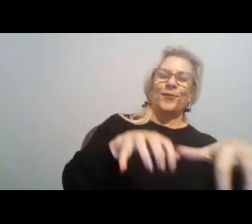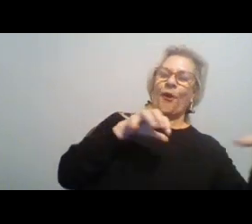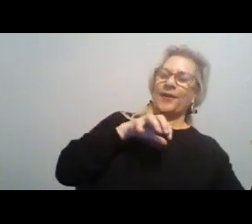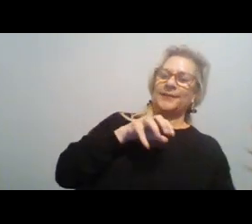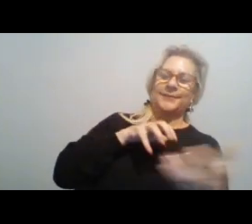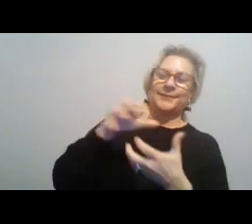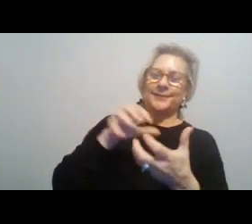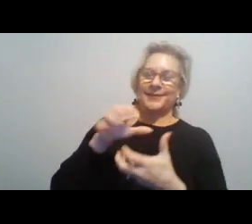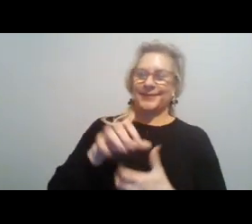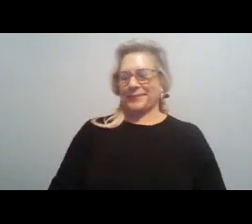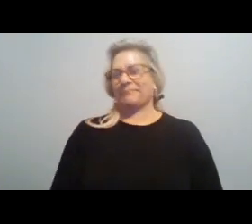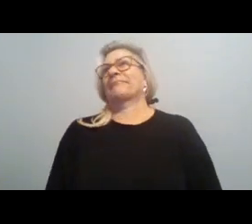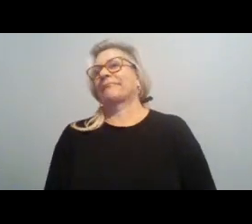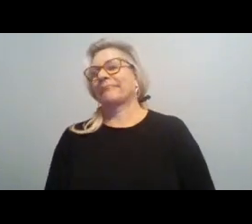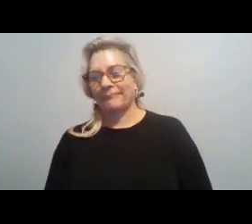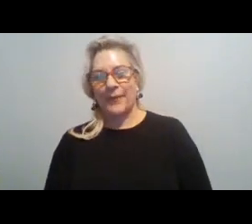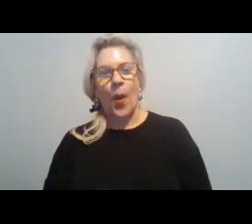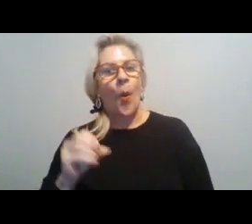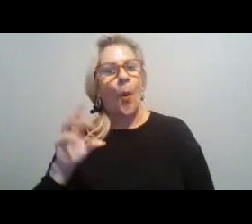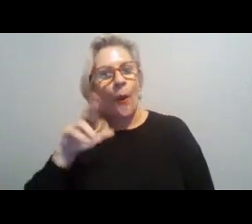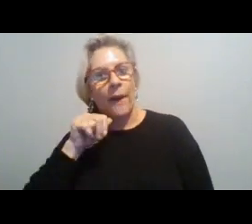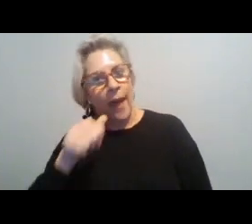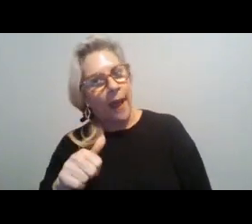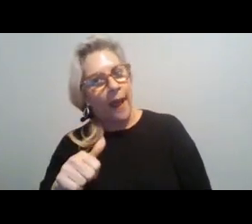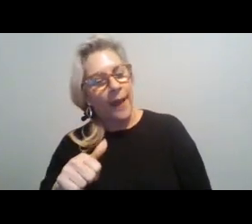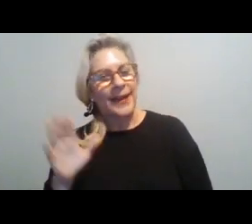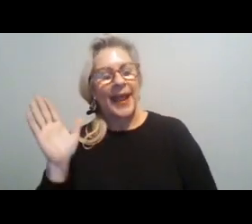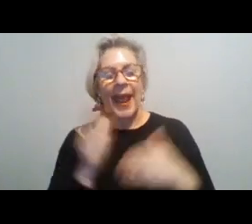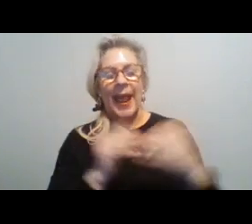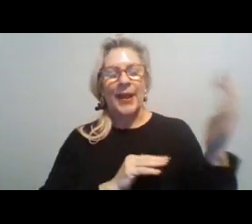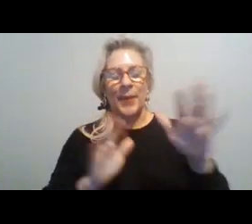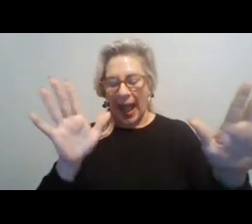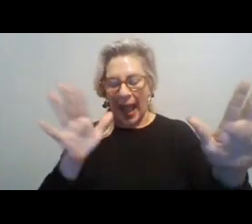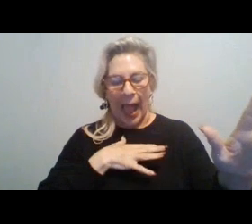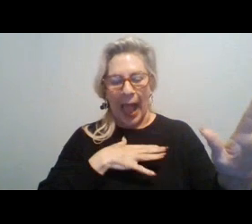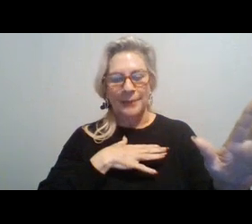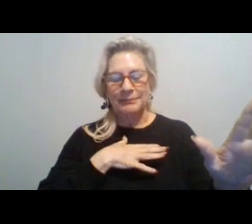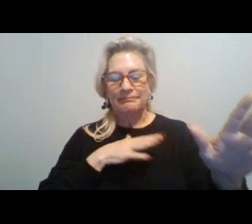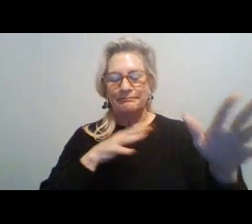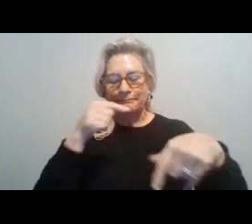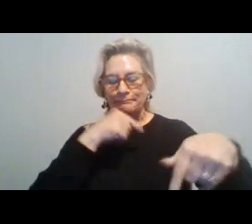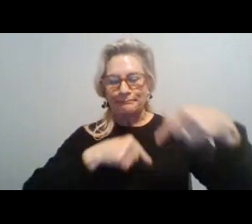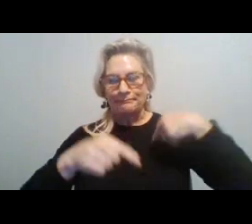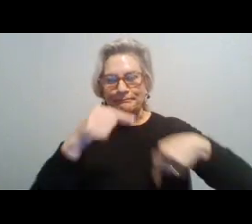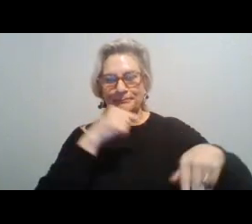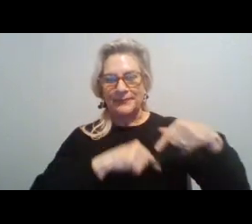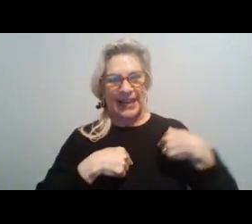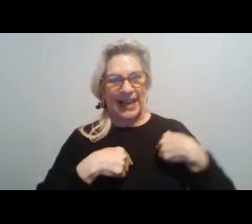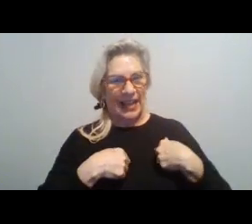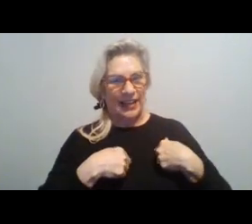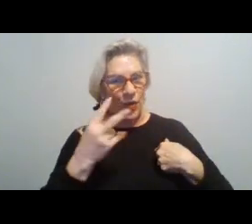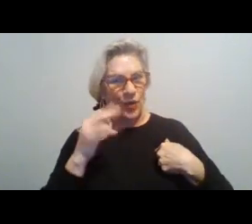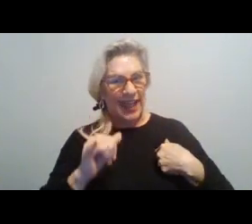Or not. I say or not. I would like to rescind that. That wasn't out loud, was it?